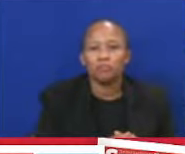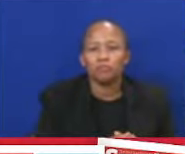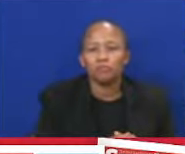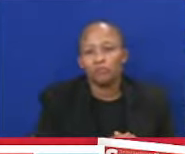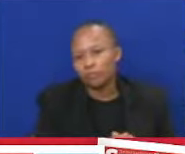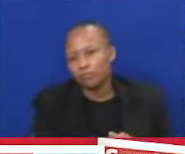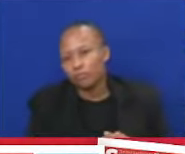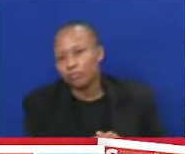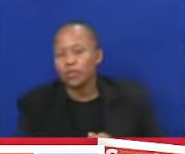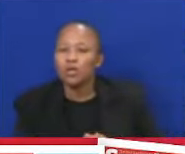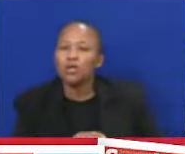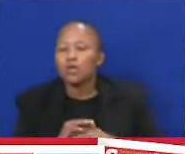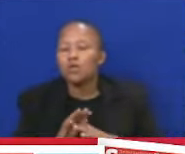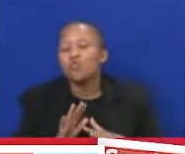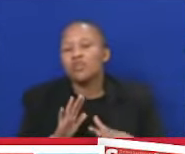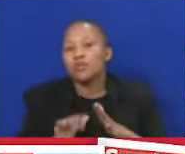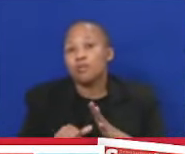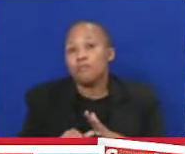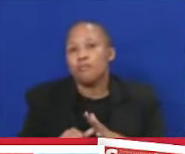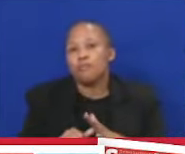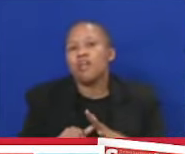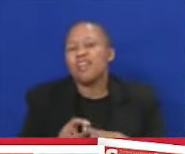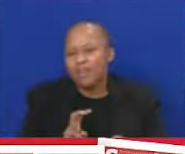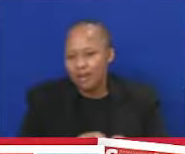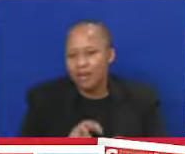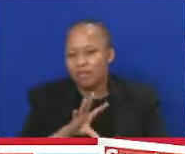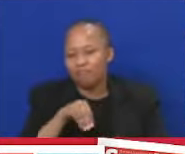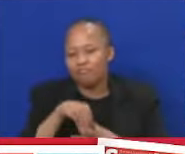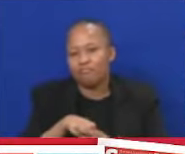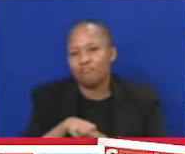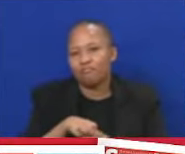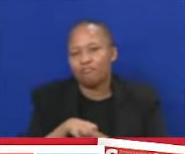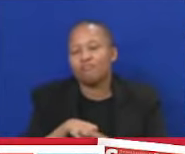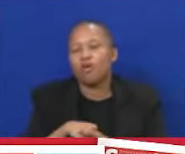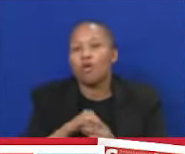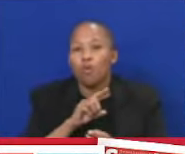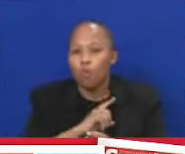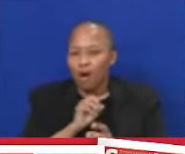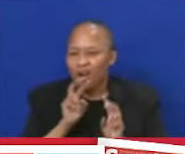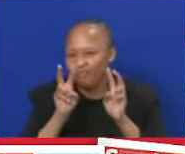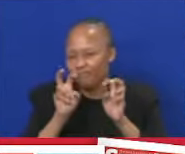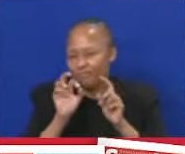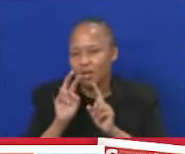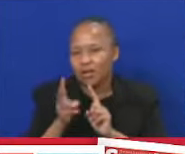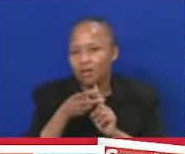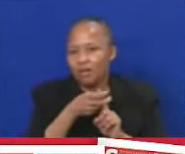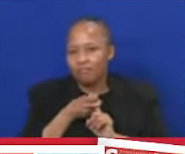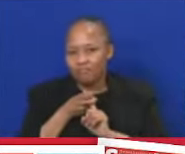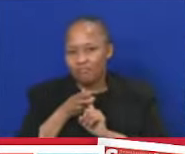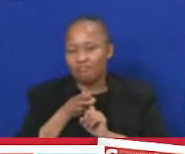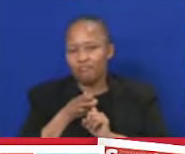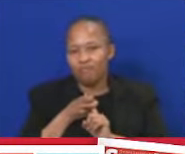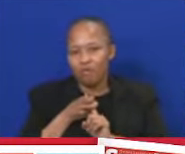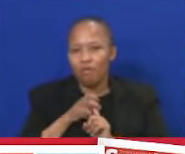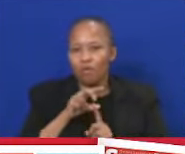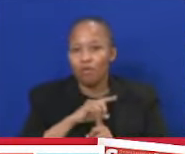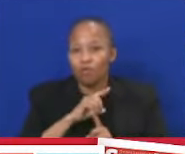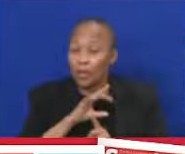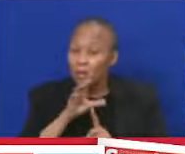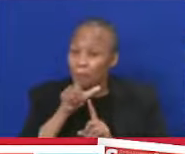case whereby somebody had been held against his or her own will.